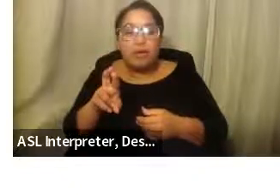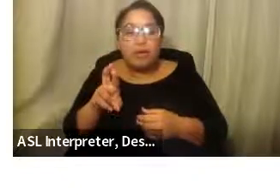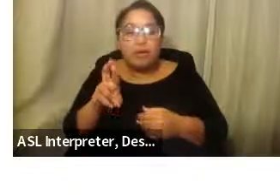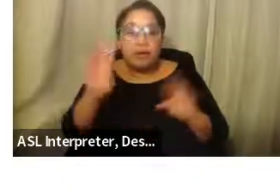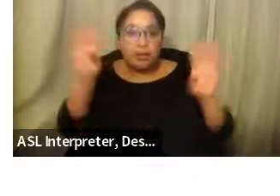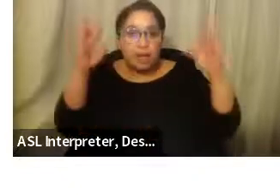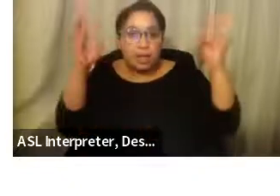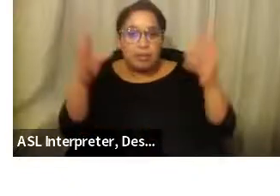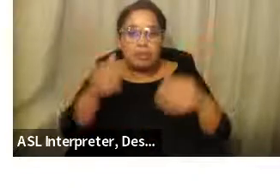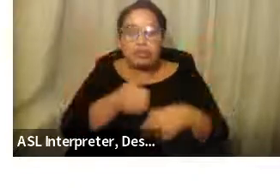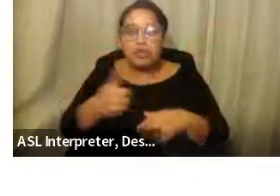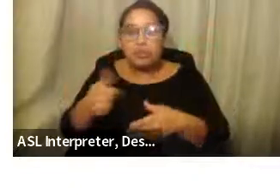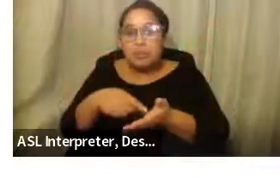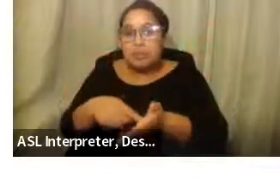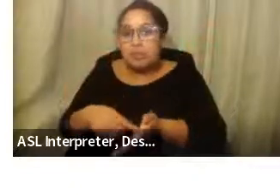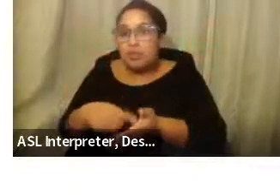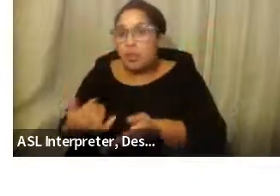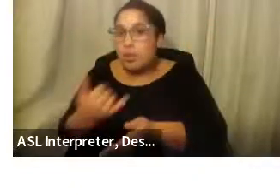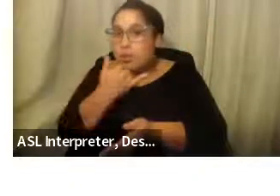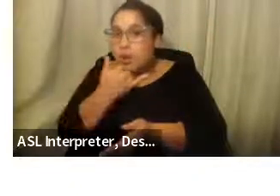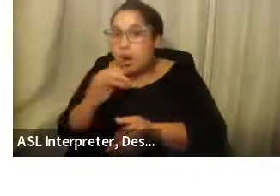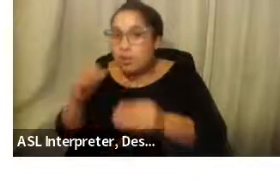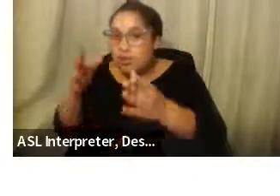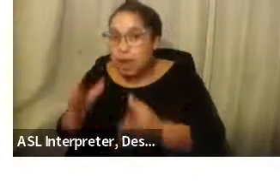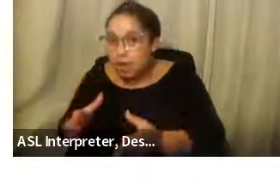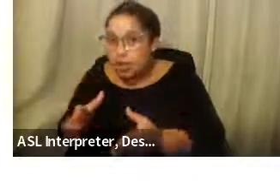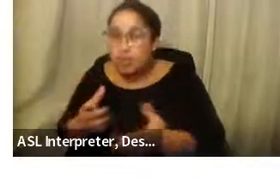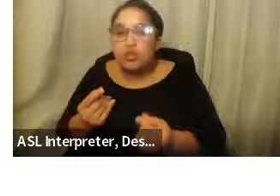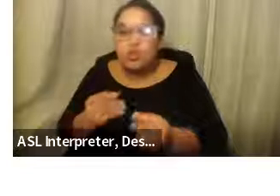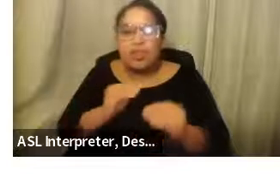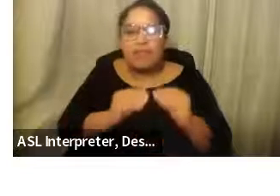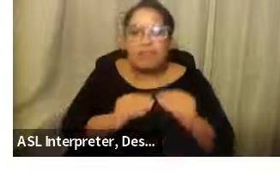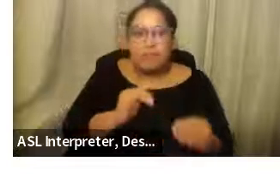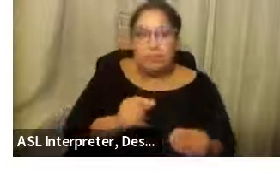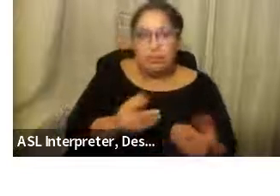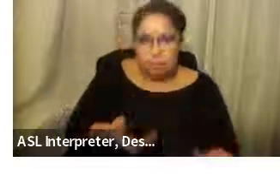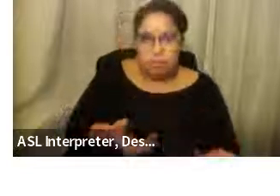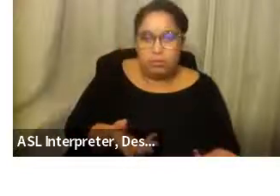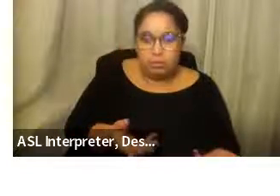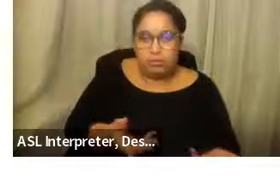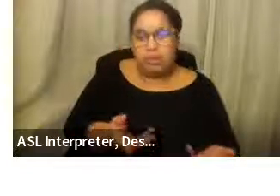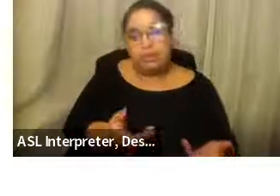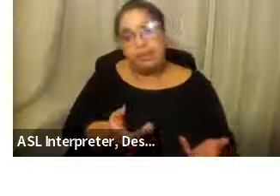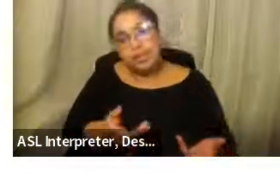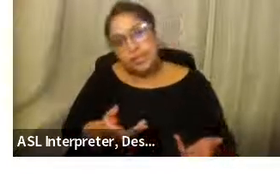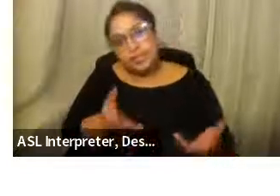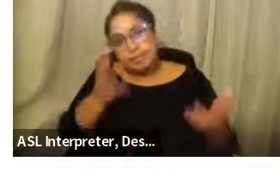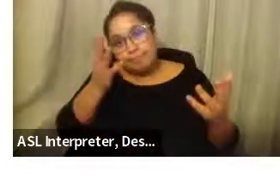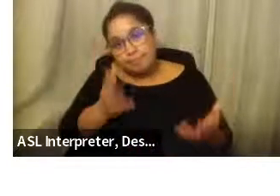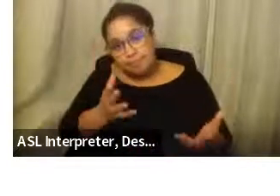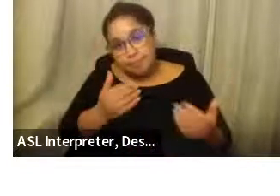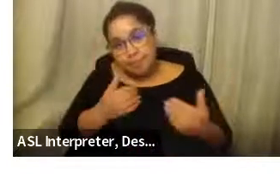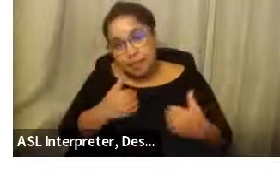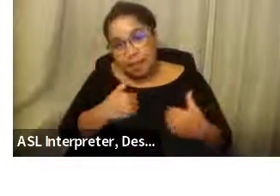ride was billed to the wrong provider, that happens. They make it right. So unfortunately, we don't have a lot